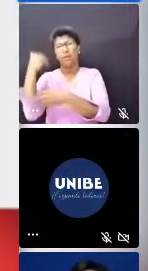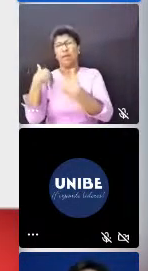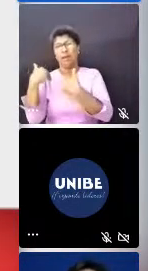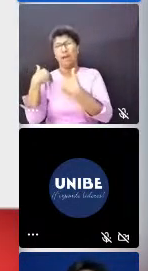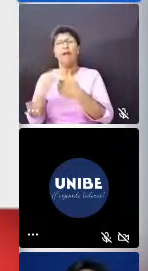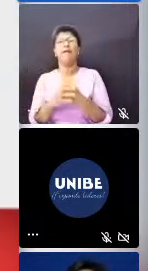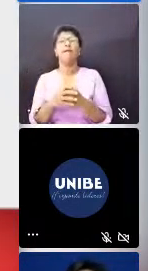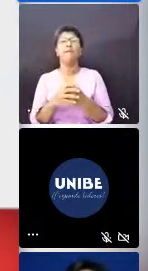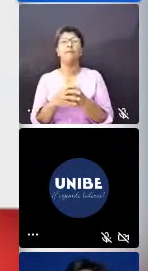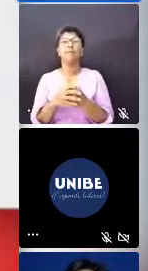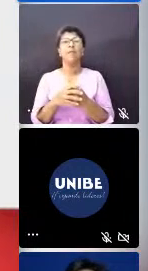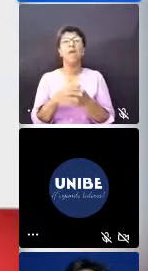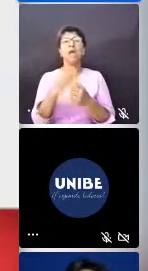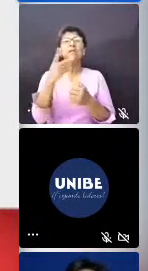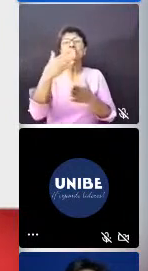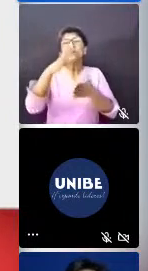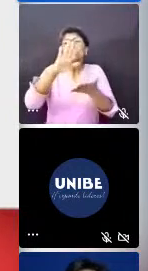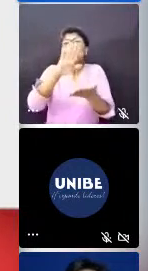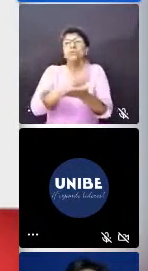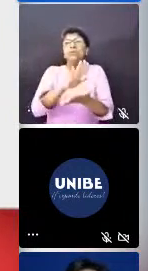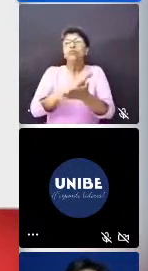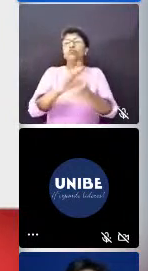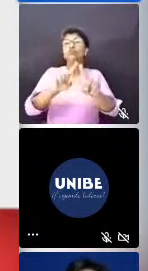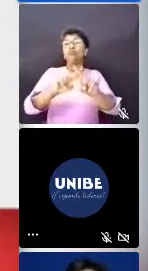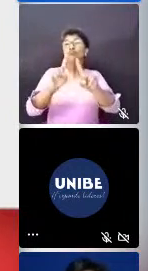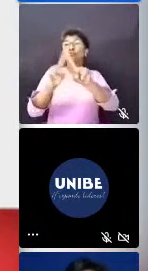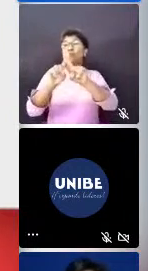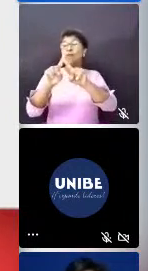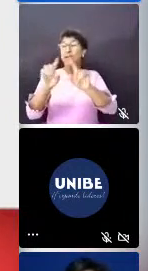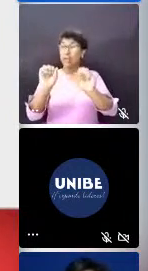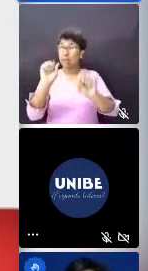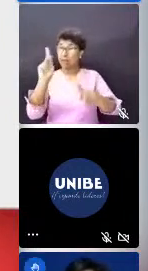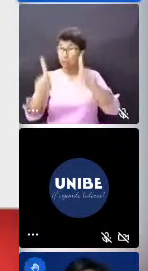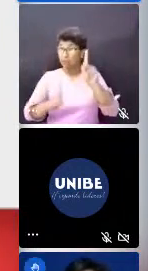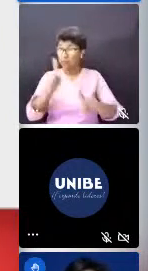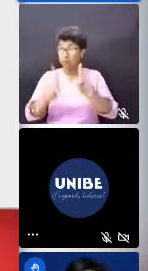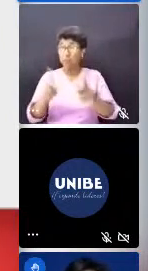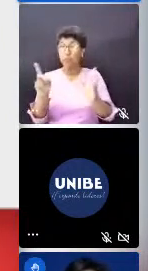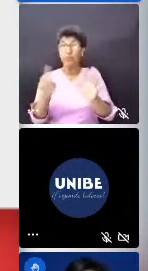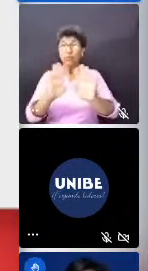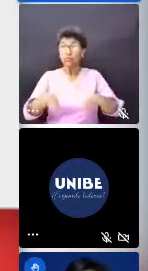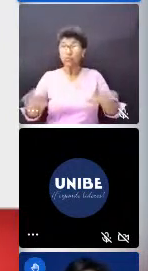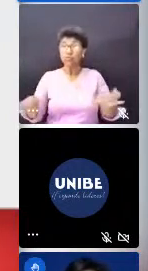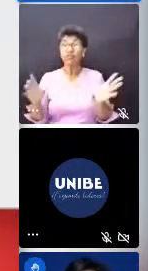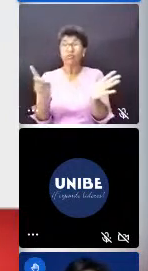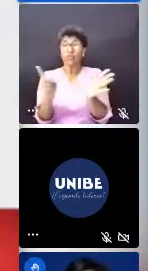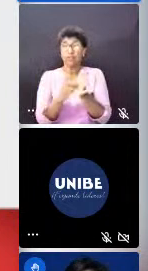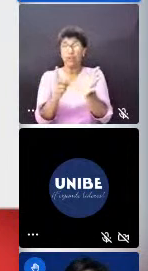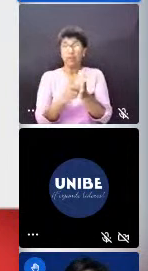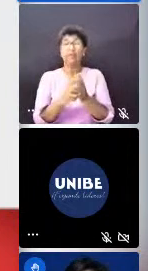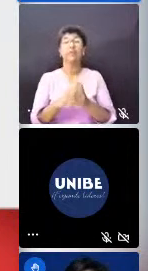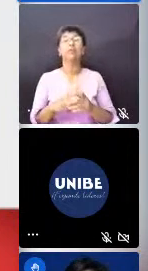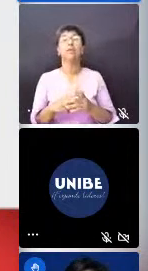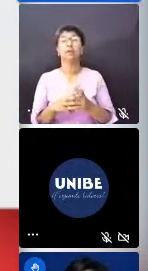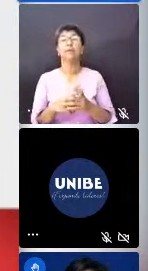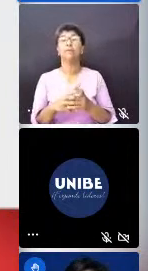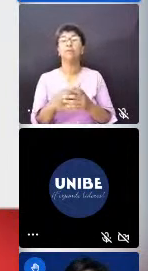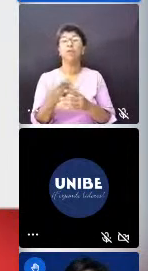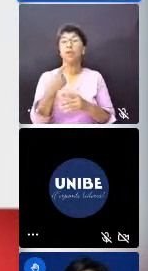So here are the types of schools available to children in Poland. As I said,